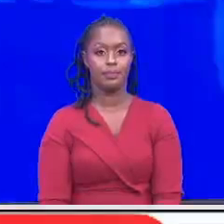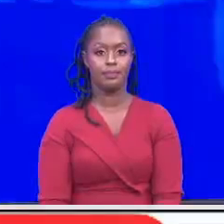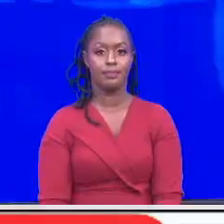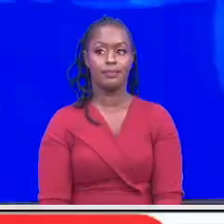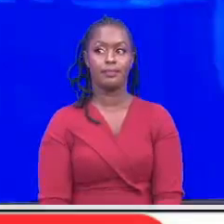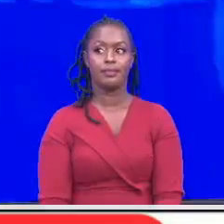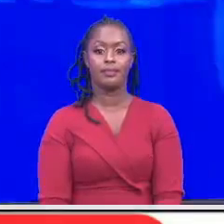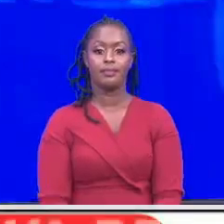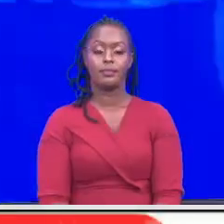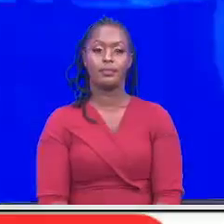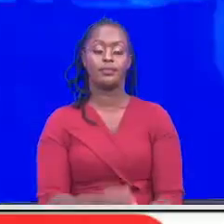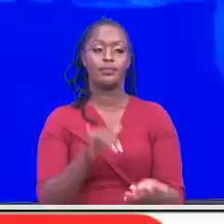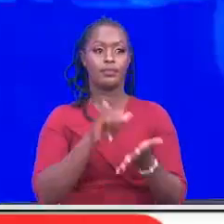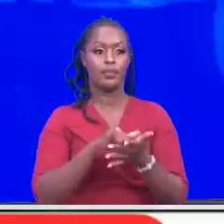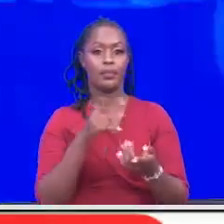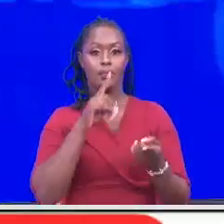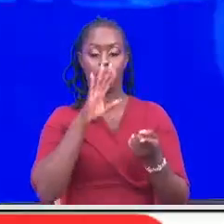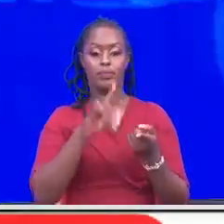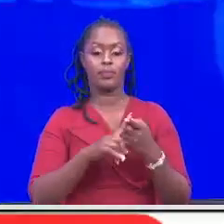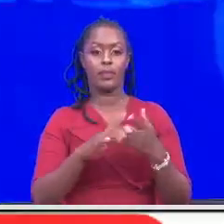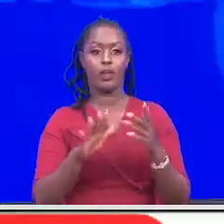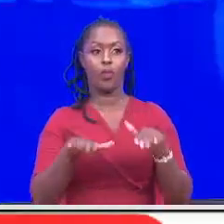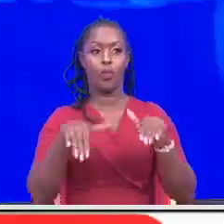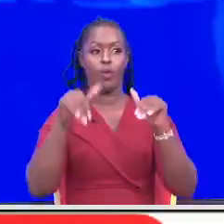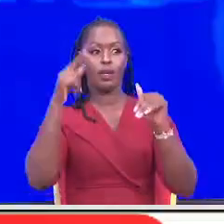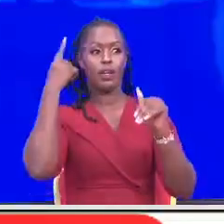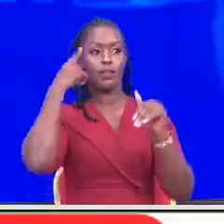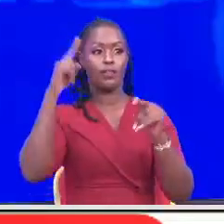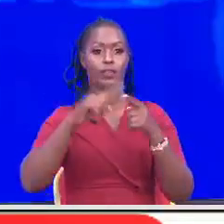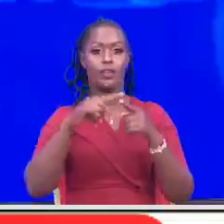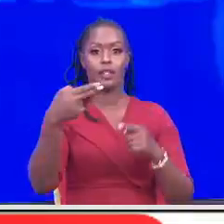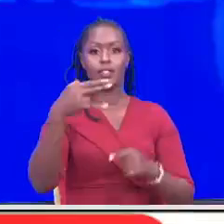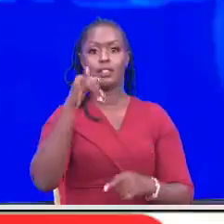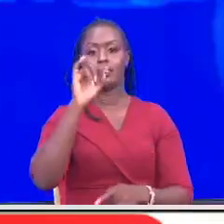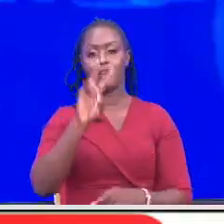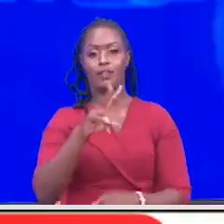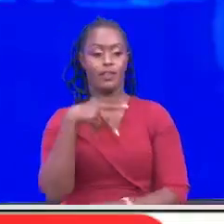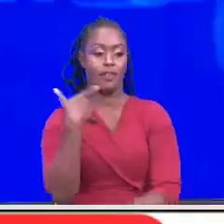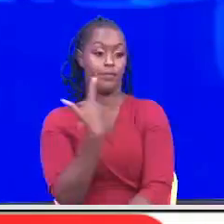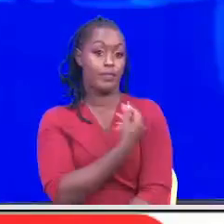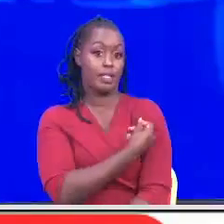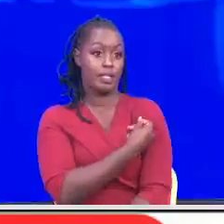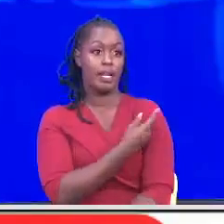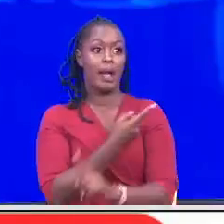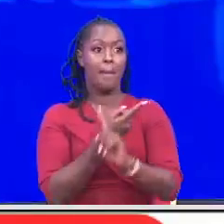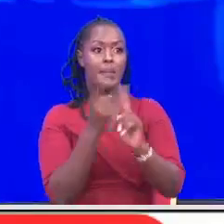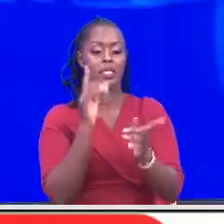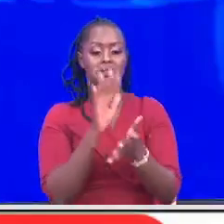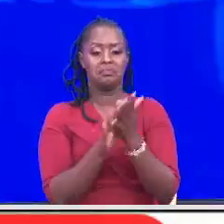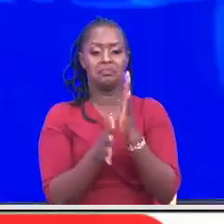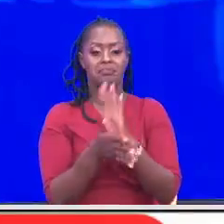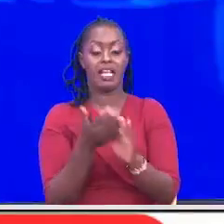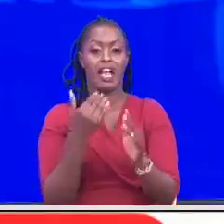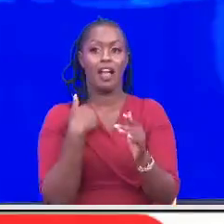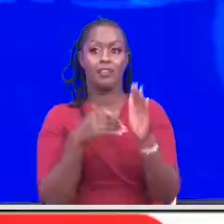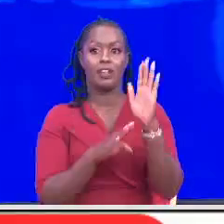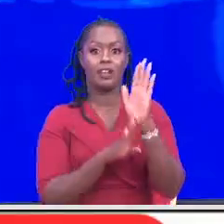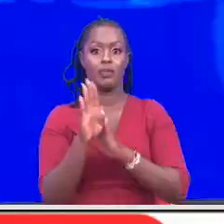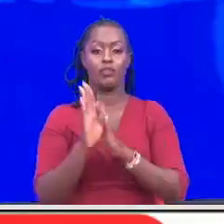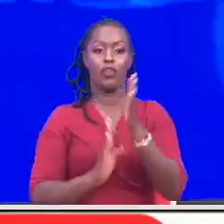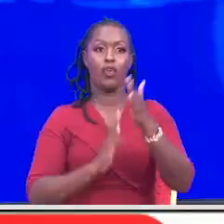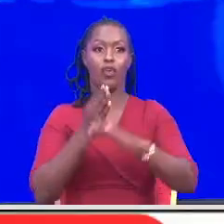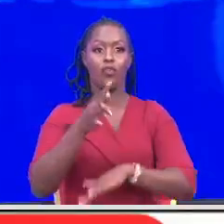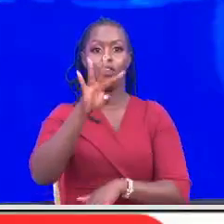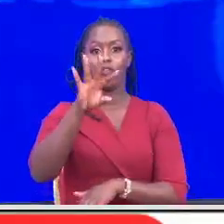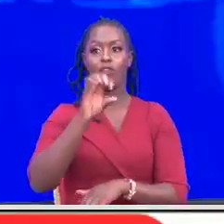Now, the world has been anxiously waiting for a HIV vaccine. However, nothing has developed on this end for over 40